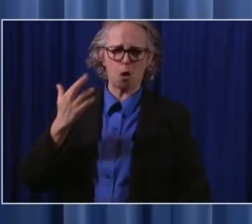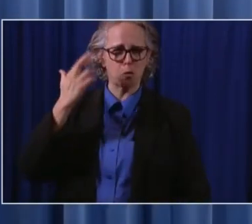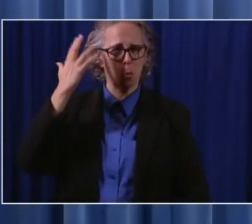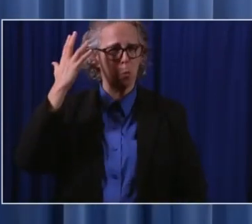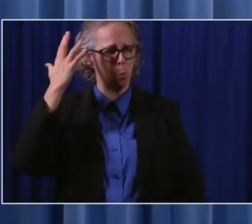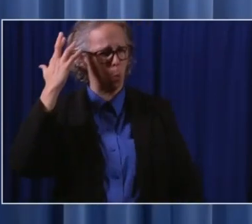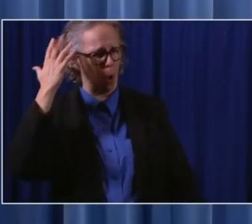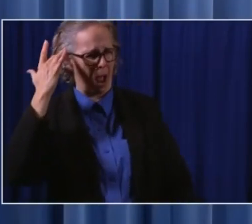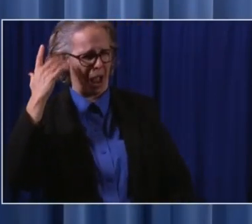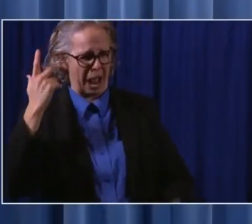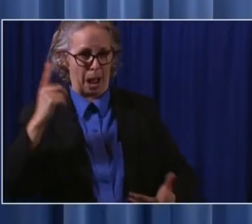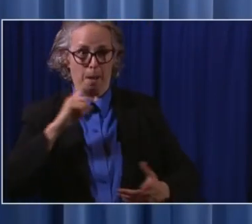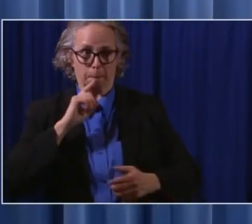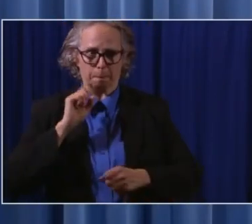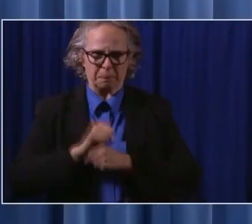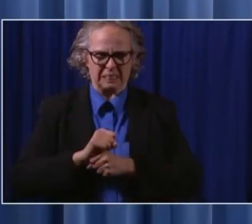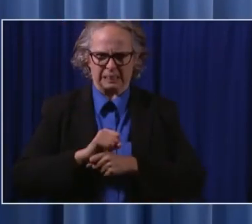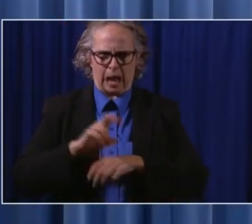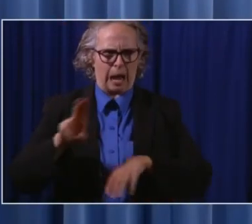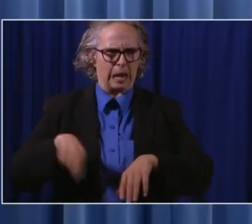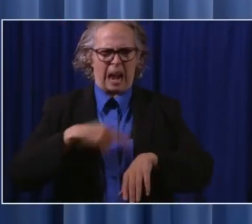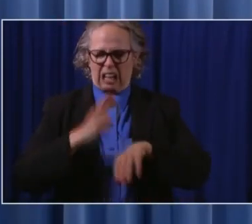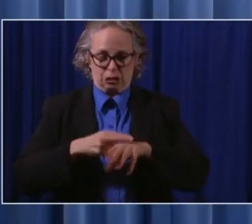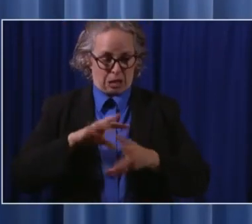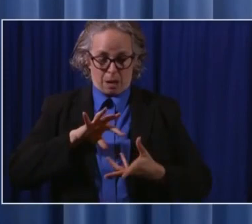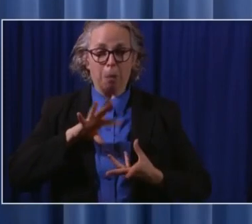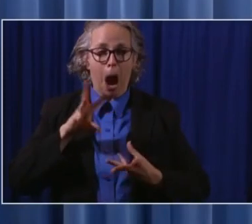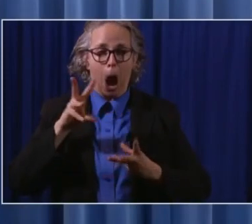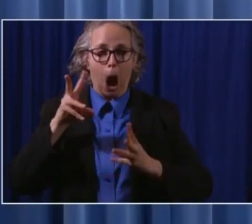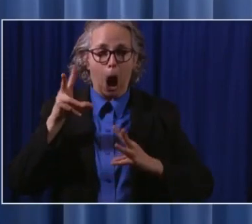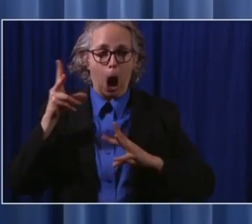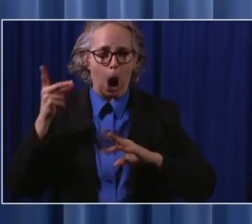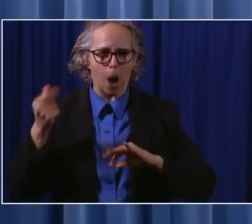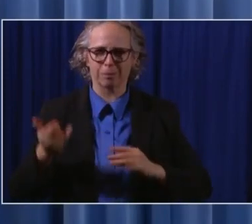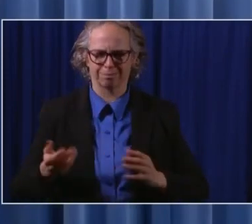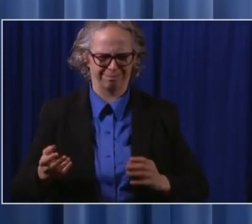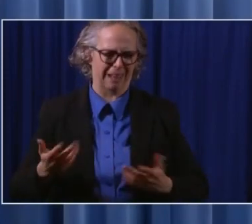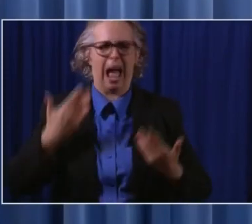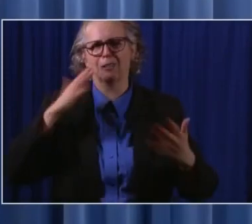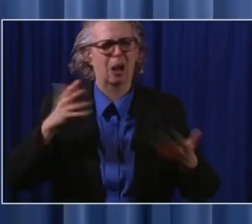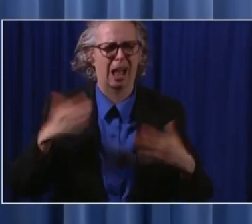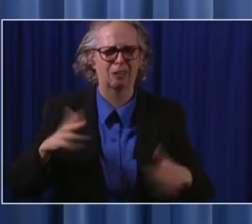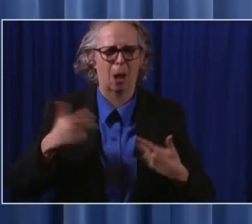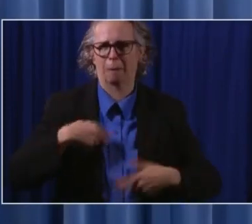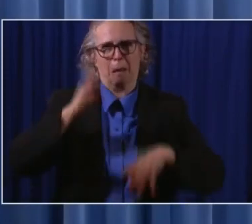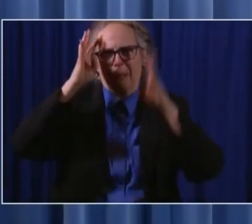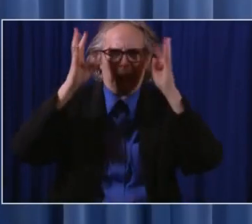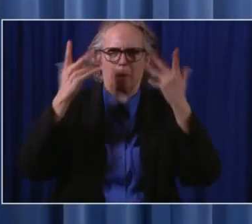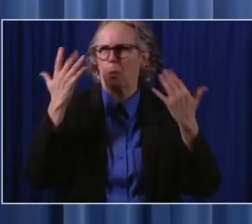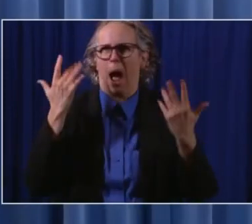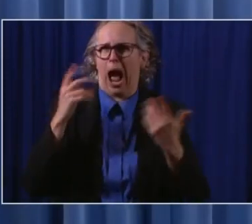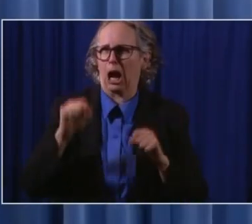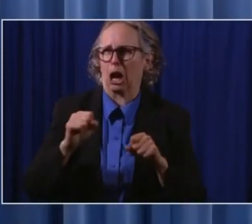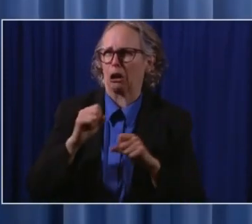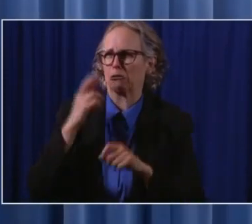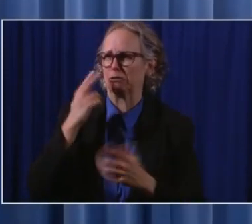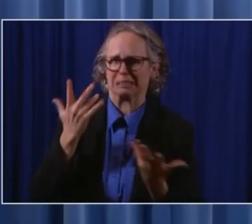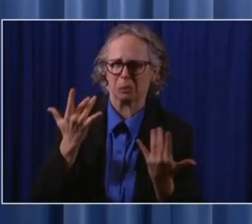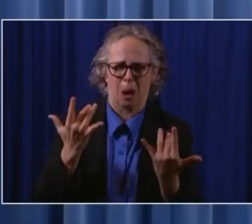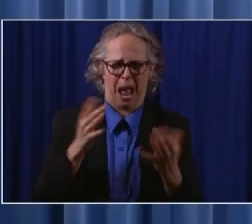that, you know, I don't know. We could all make up our own examples, but we've got 28